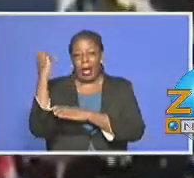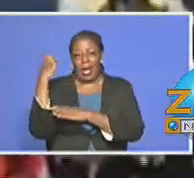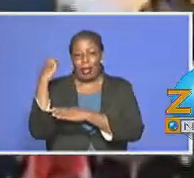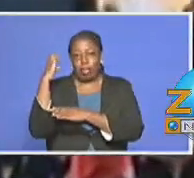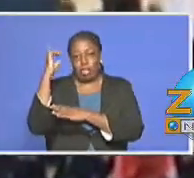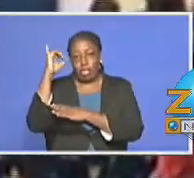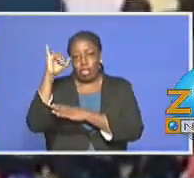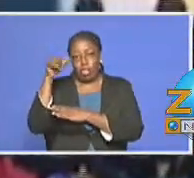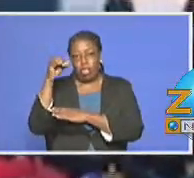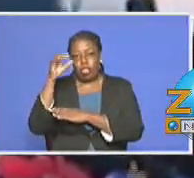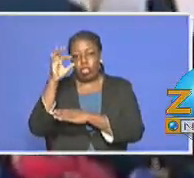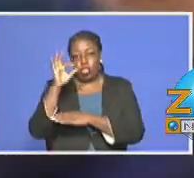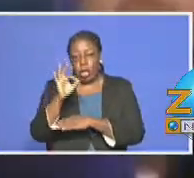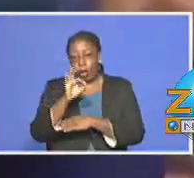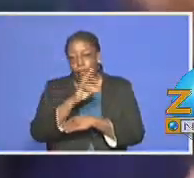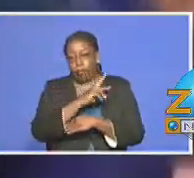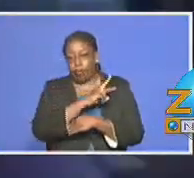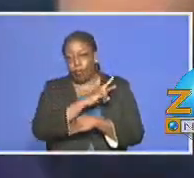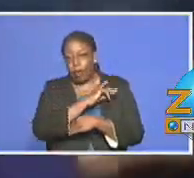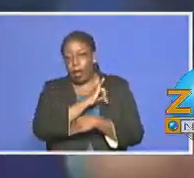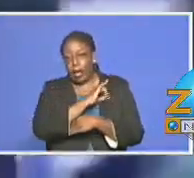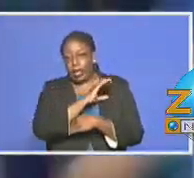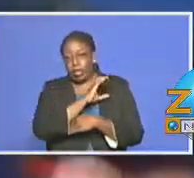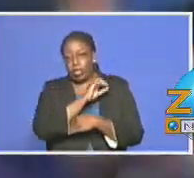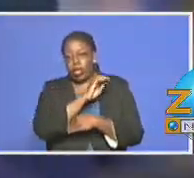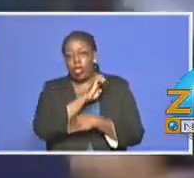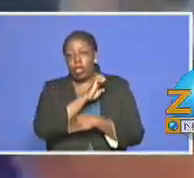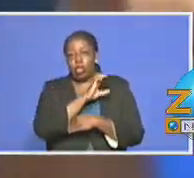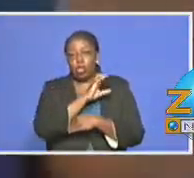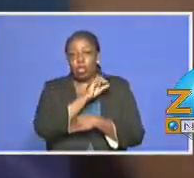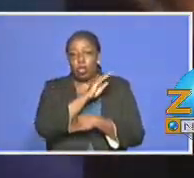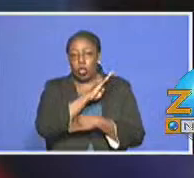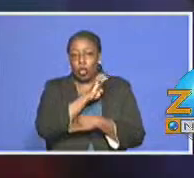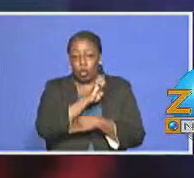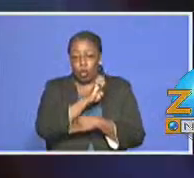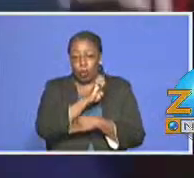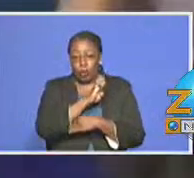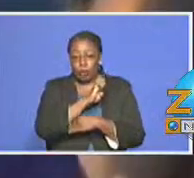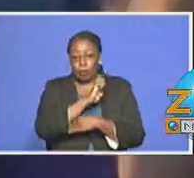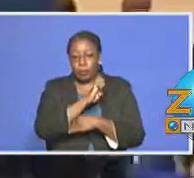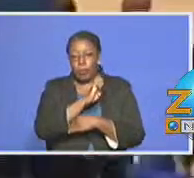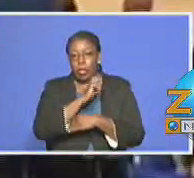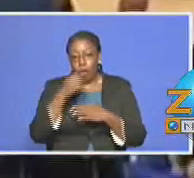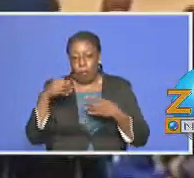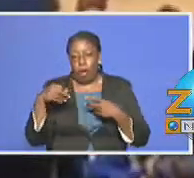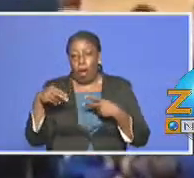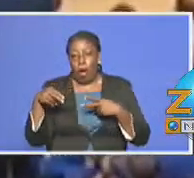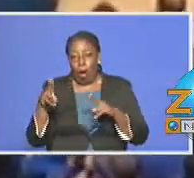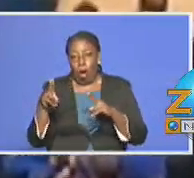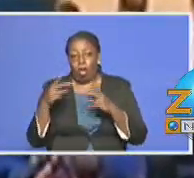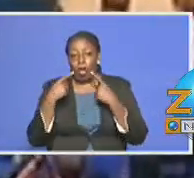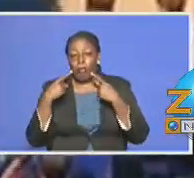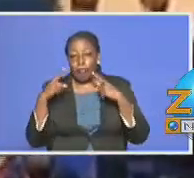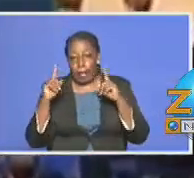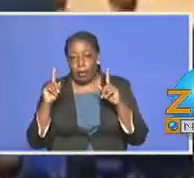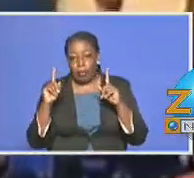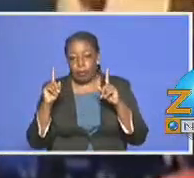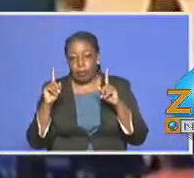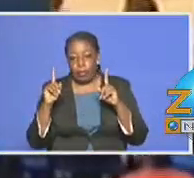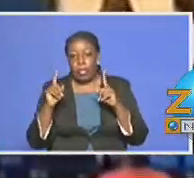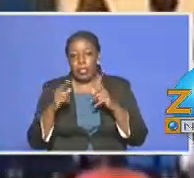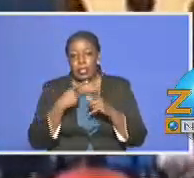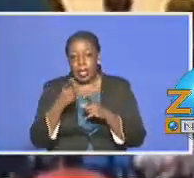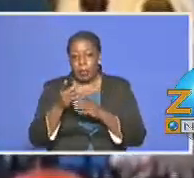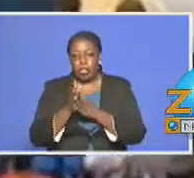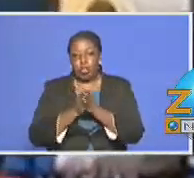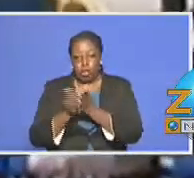Jeff Quantinetz and rapper Ice Cube. Big Three commissioner, Hall of Famer Clyde Drexler, said that the Big Three is thrilled to be coming to the